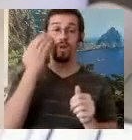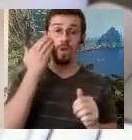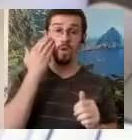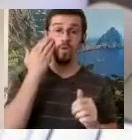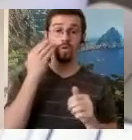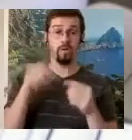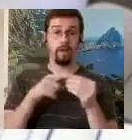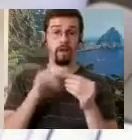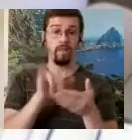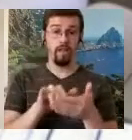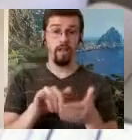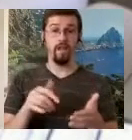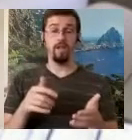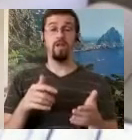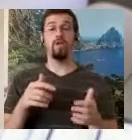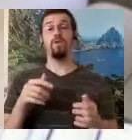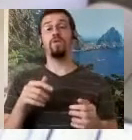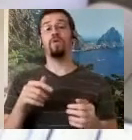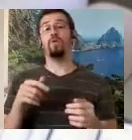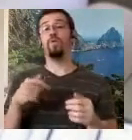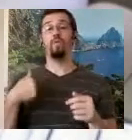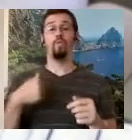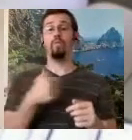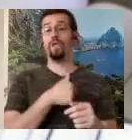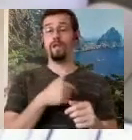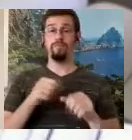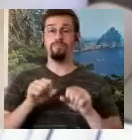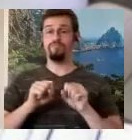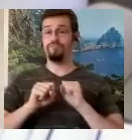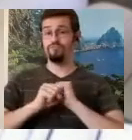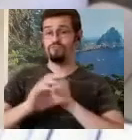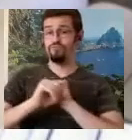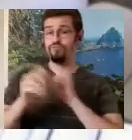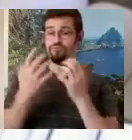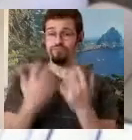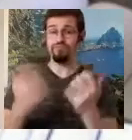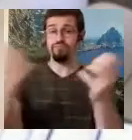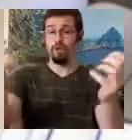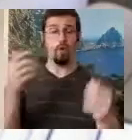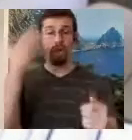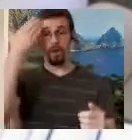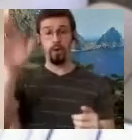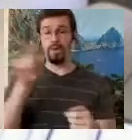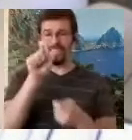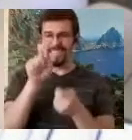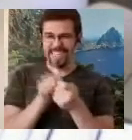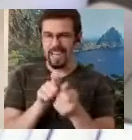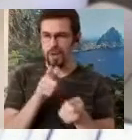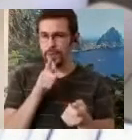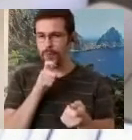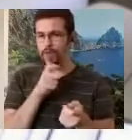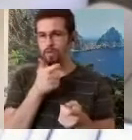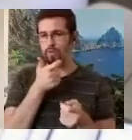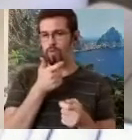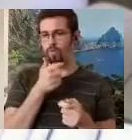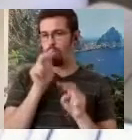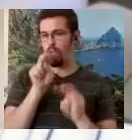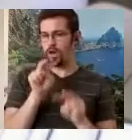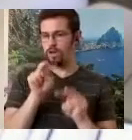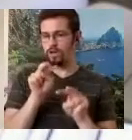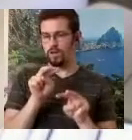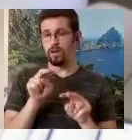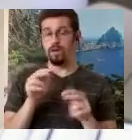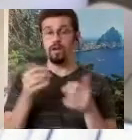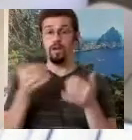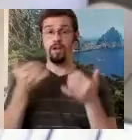Since we are presenting to a very big world, we really don't know who is watching. And at this moment in time, I